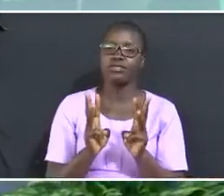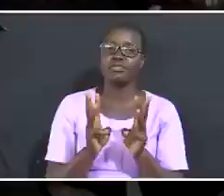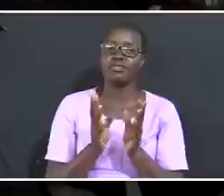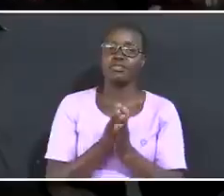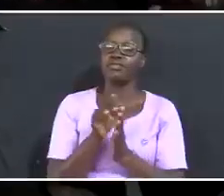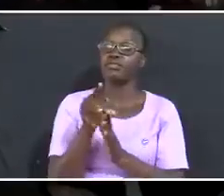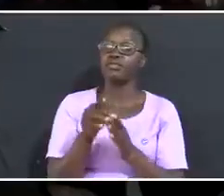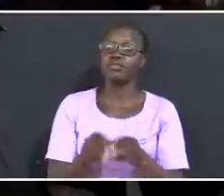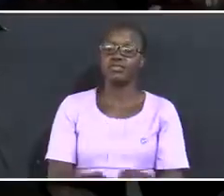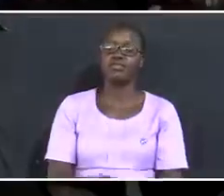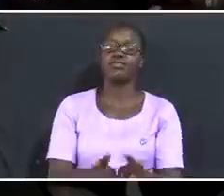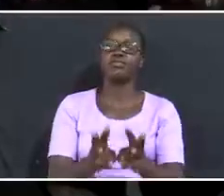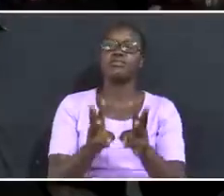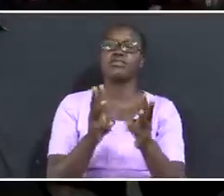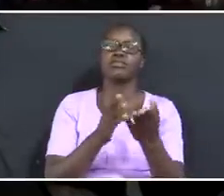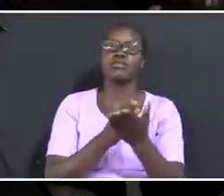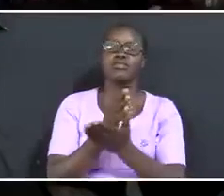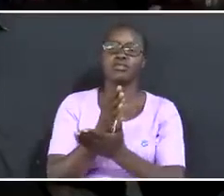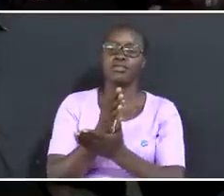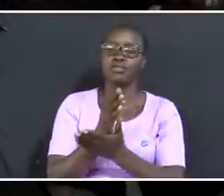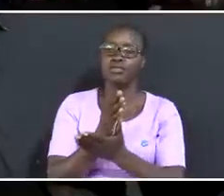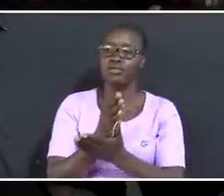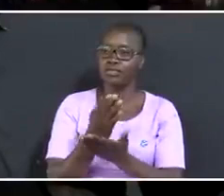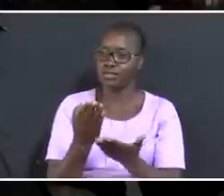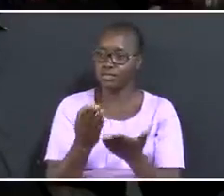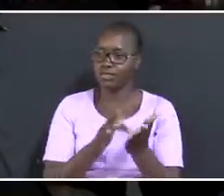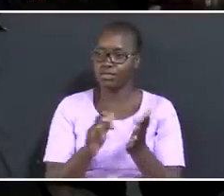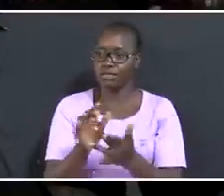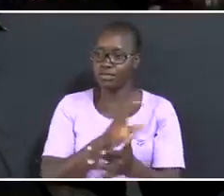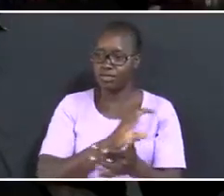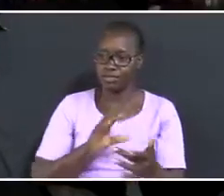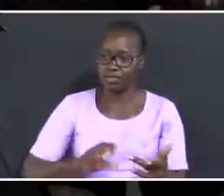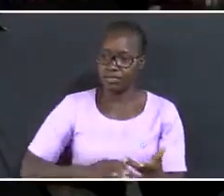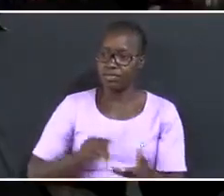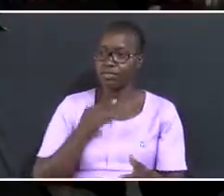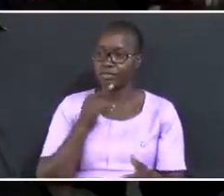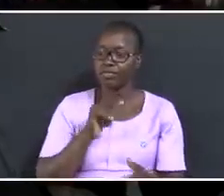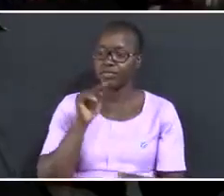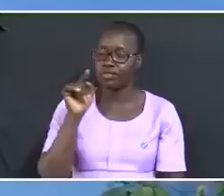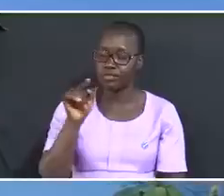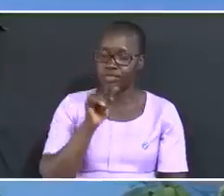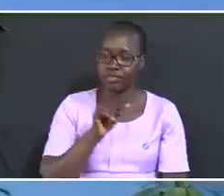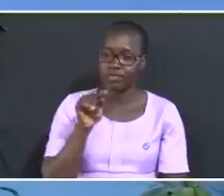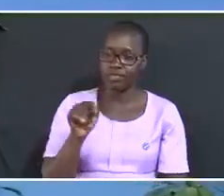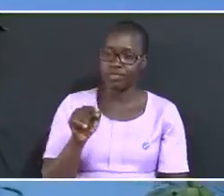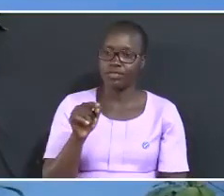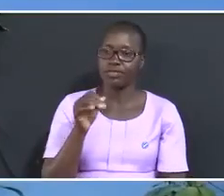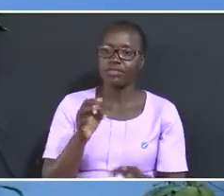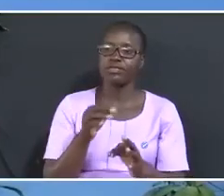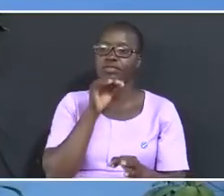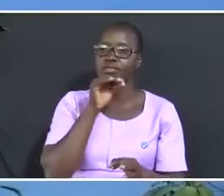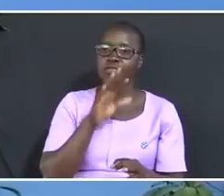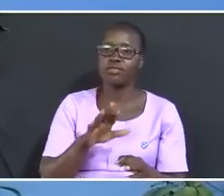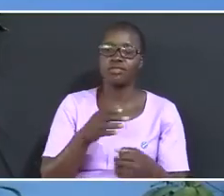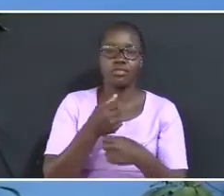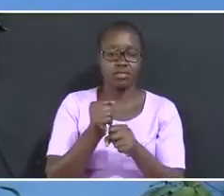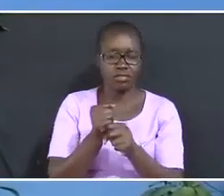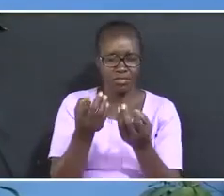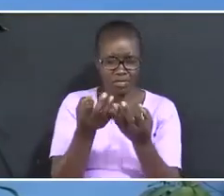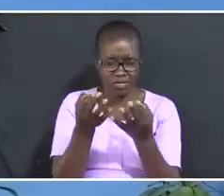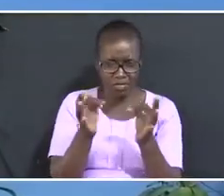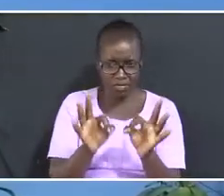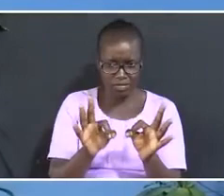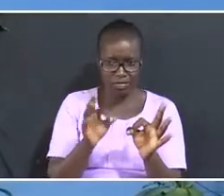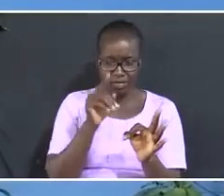that way is through Jesus Christ. He says, therefore, if the Son sets you